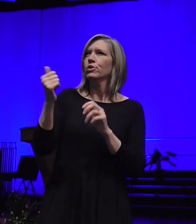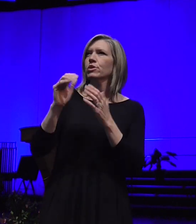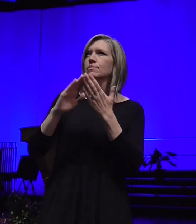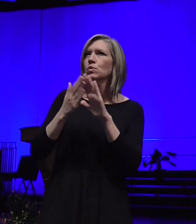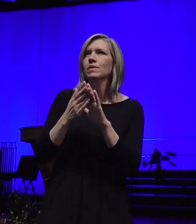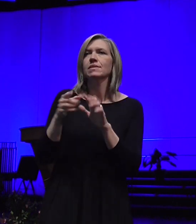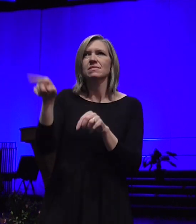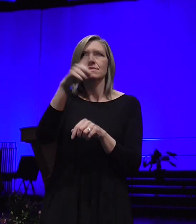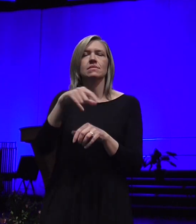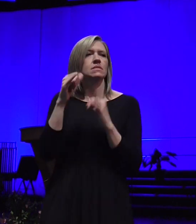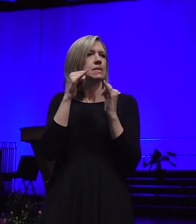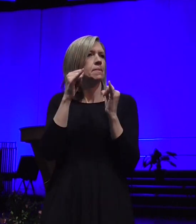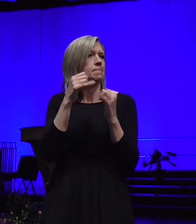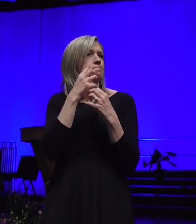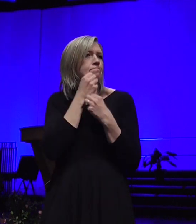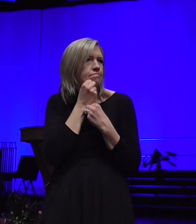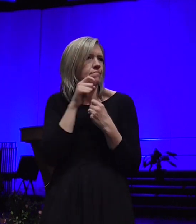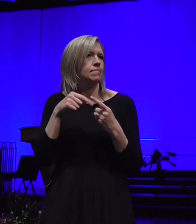earth.